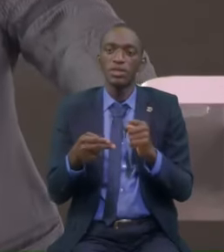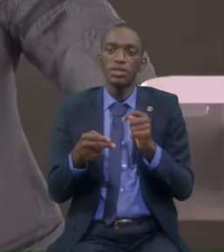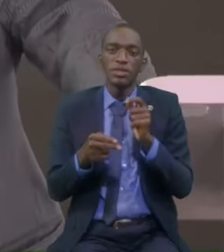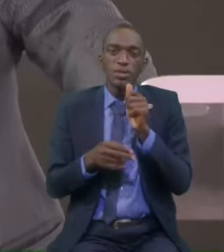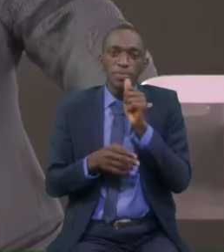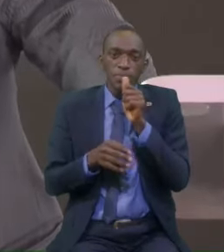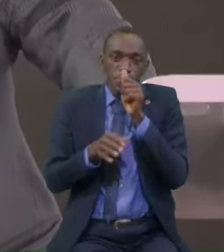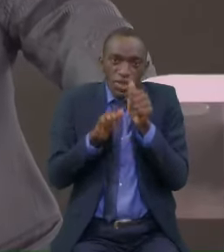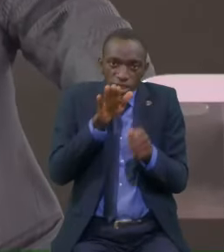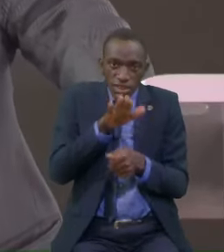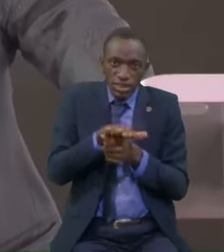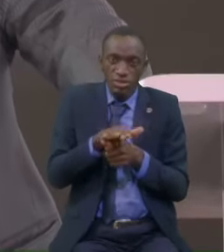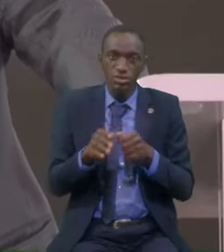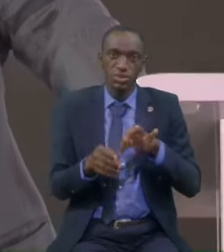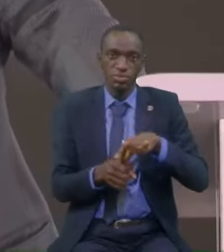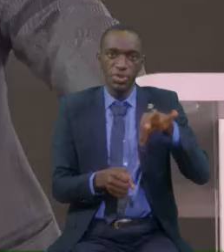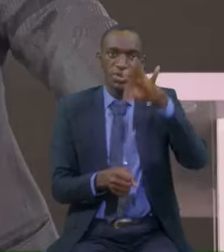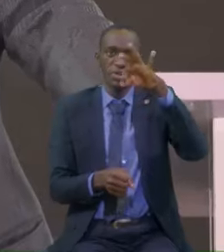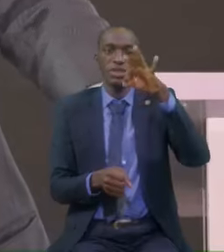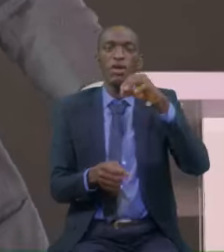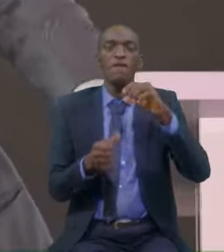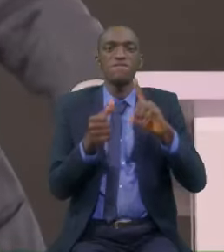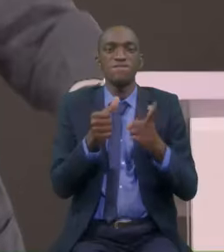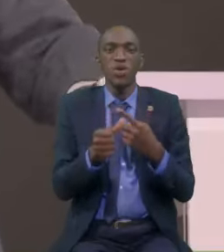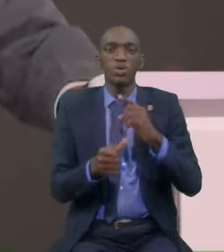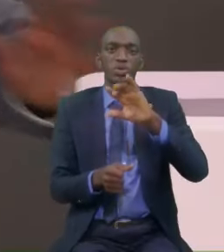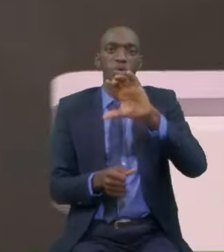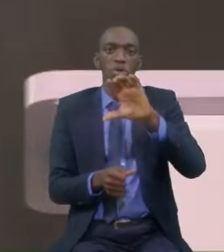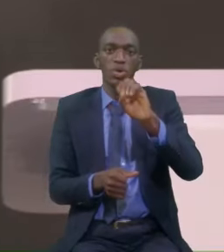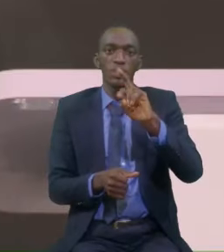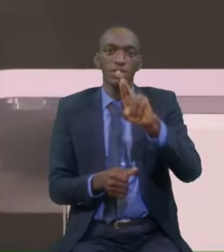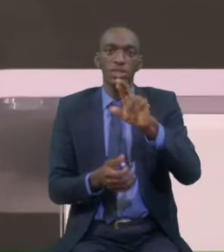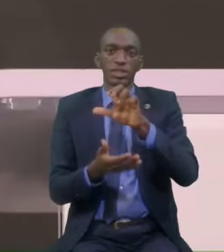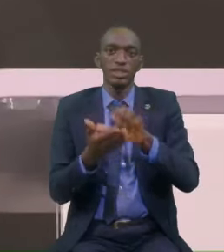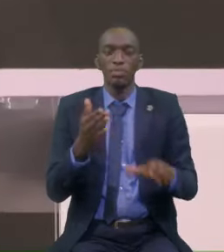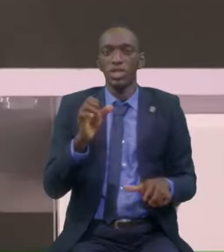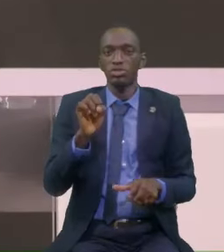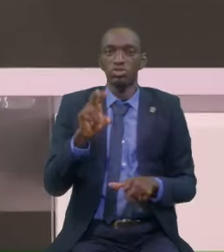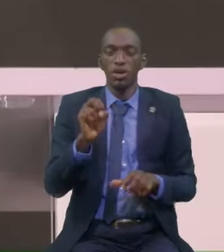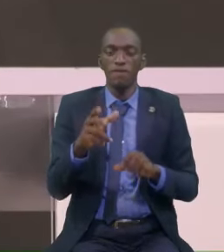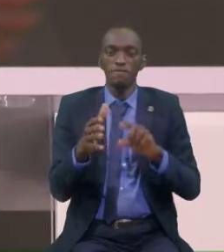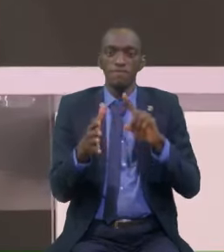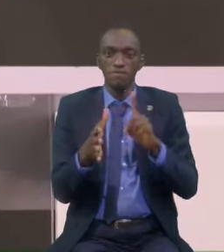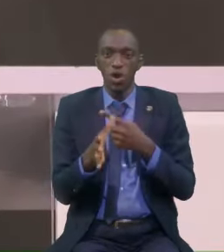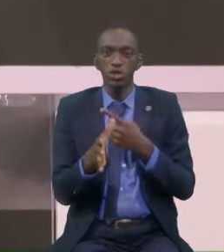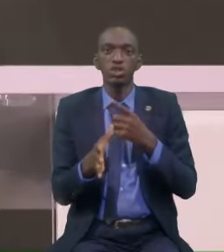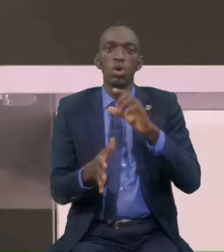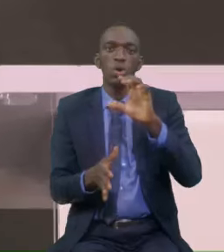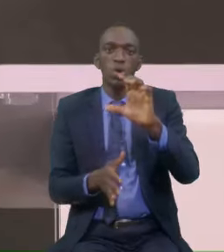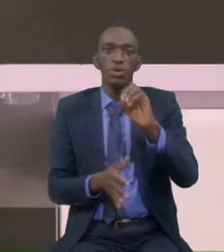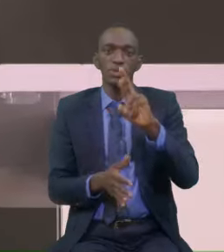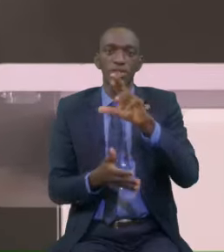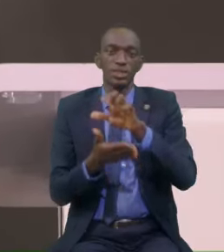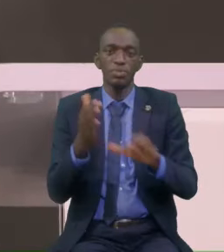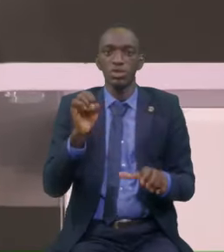spirit. 1 Corinthians chapter 12. We're reading from verse 9. And to another, by the